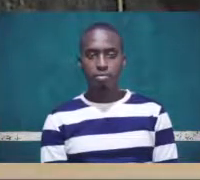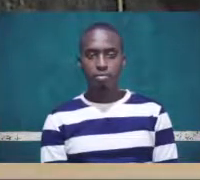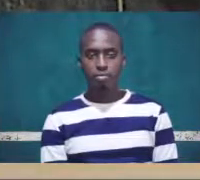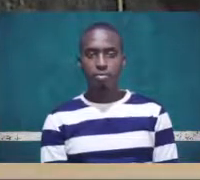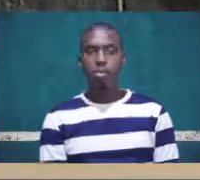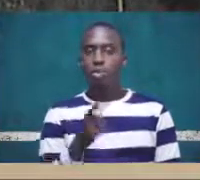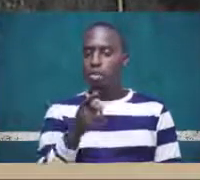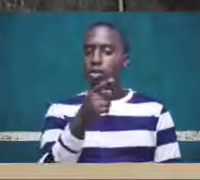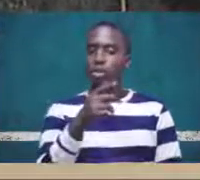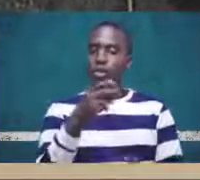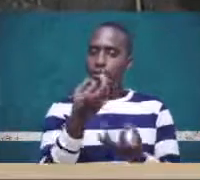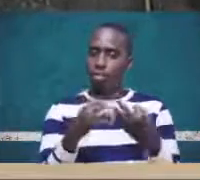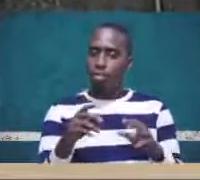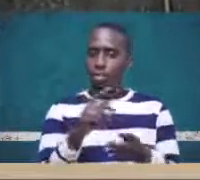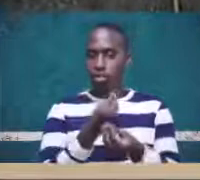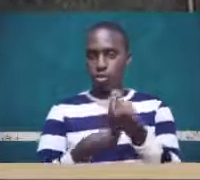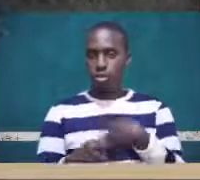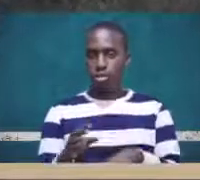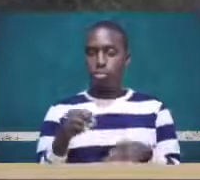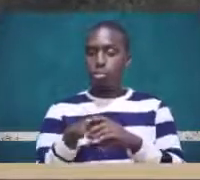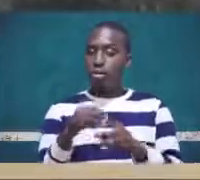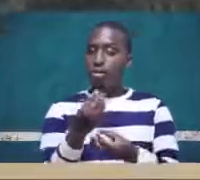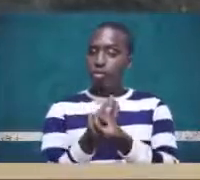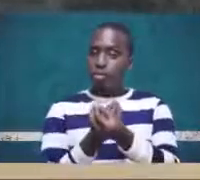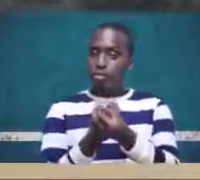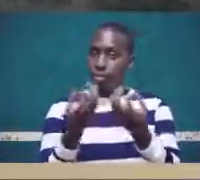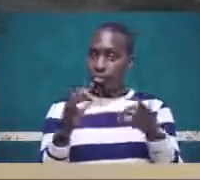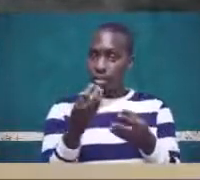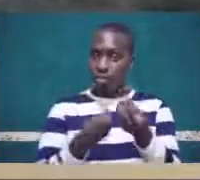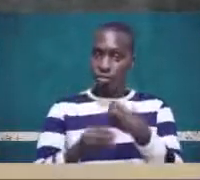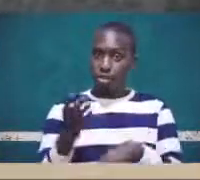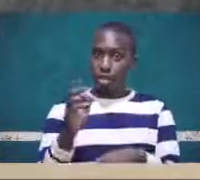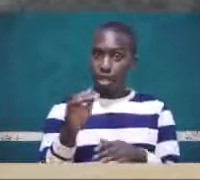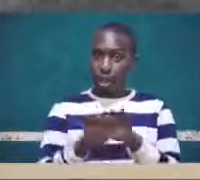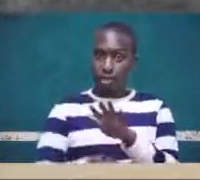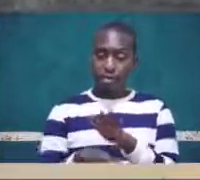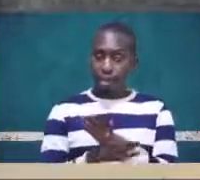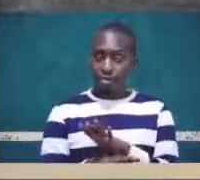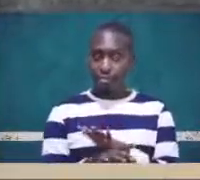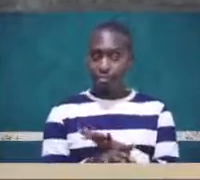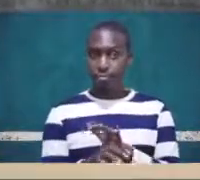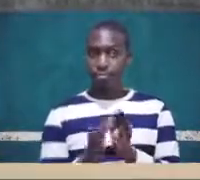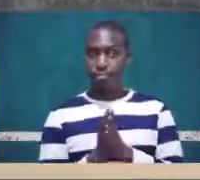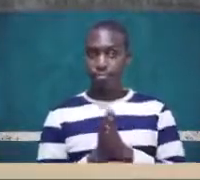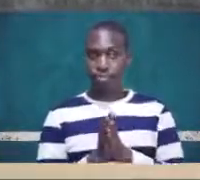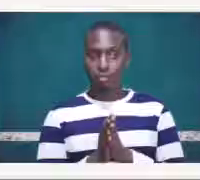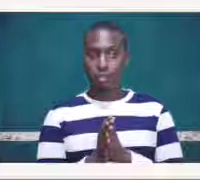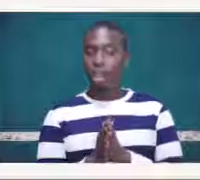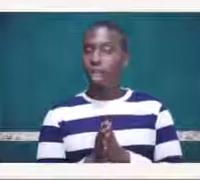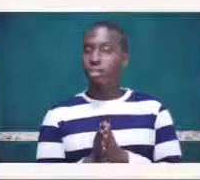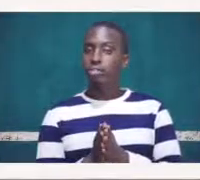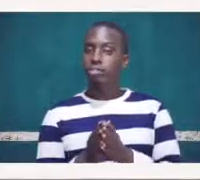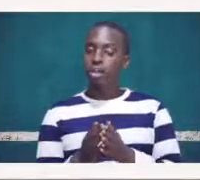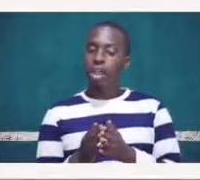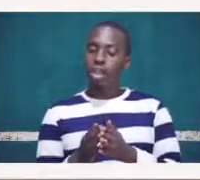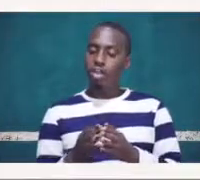restriction. That is free trade. Now, on free trade area, on this stage of free trade area, trade barriers